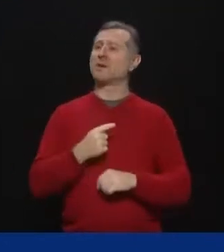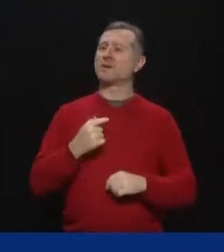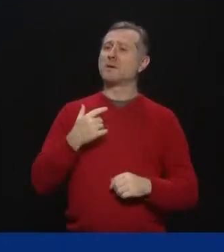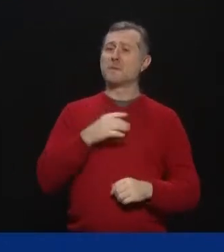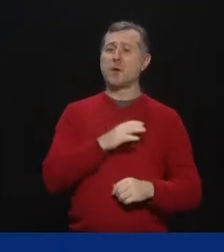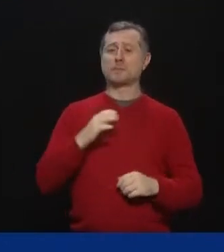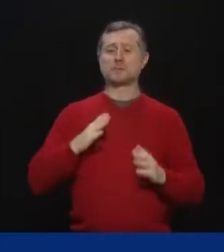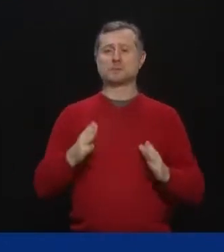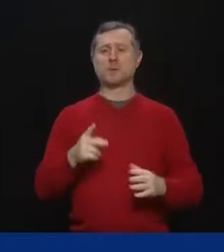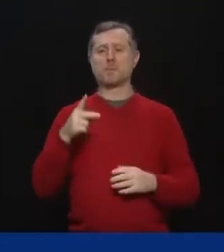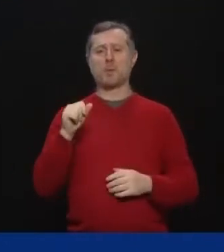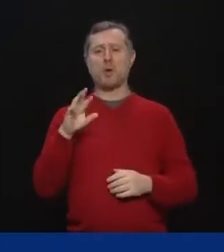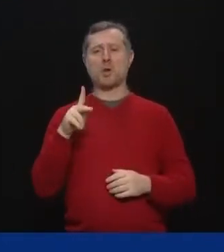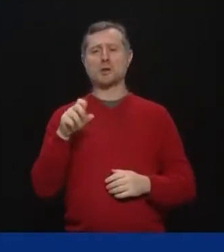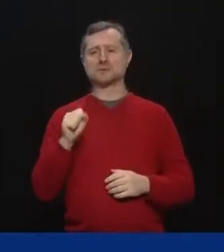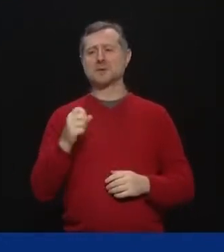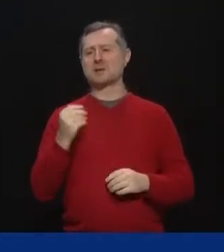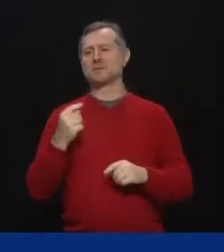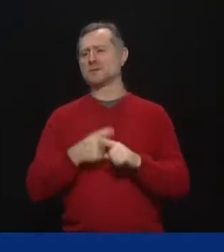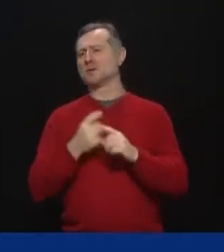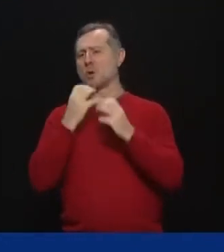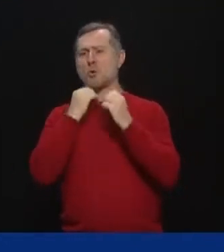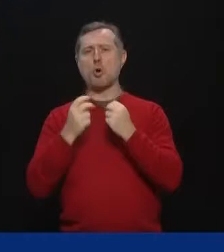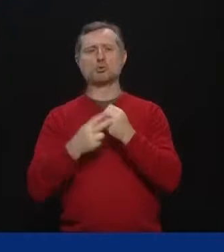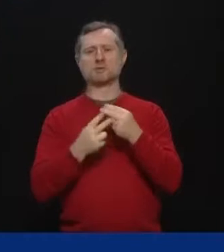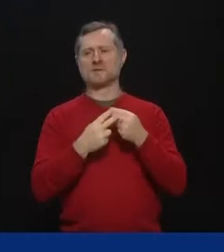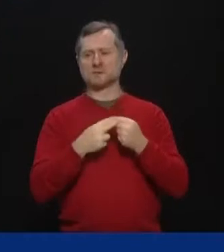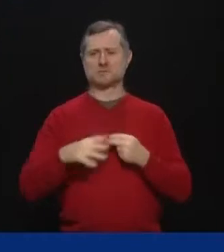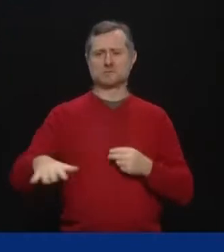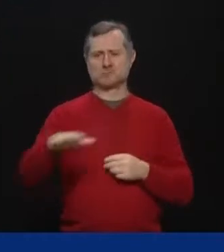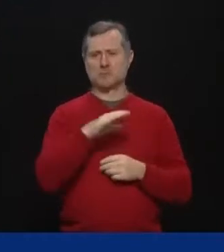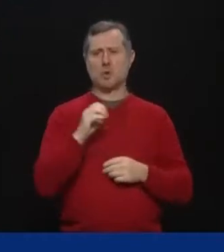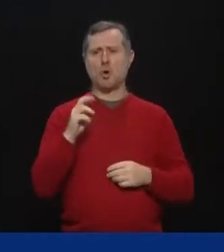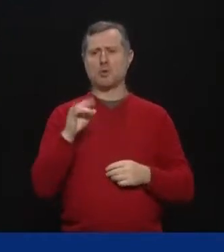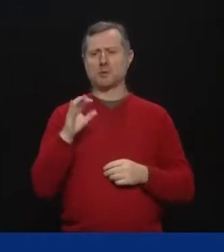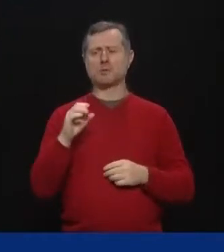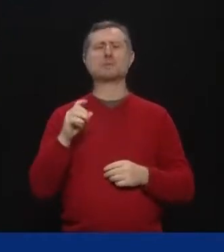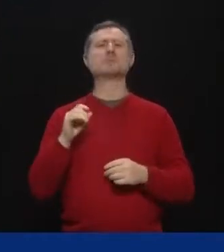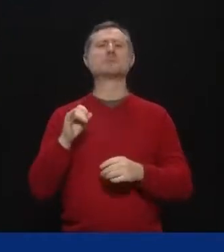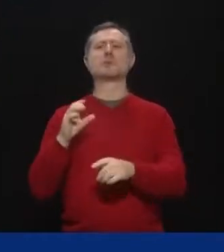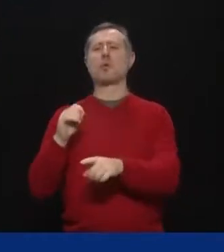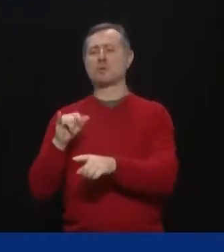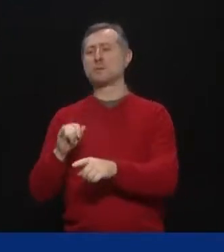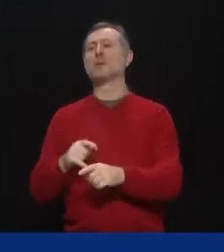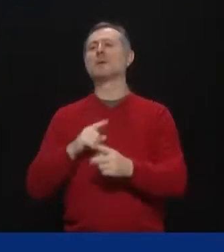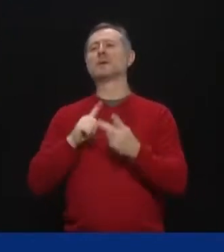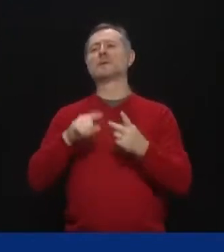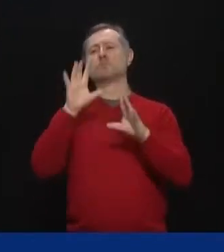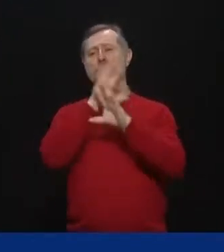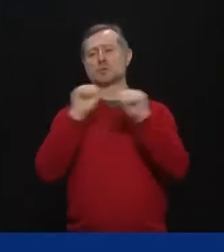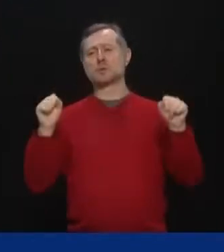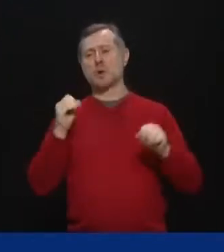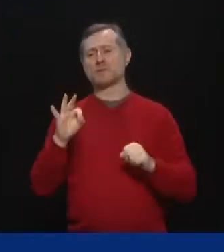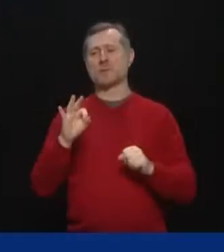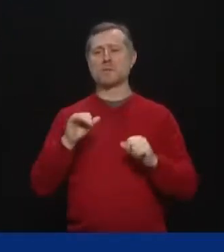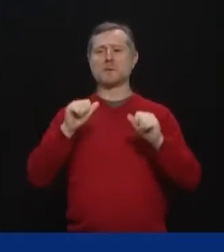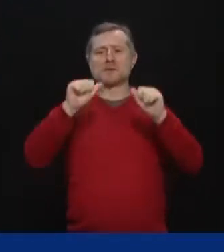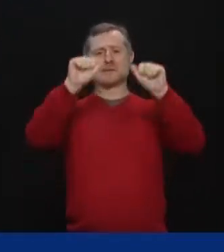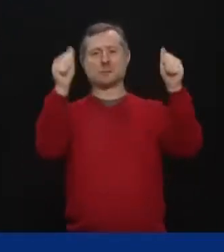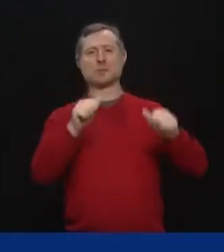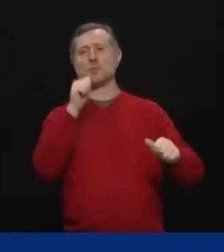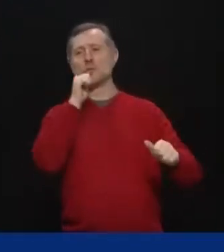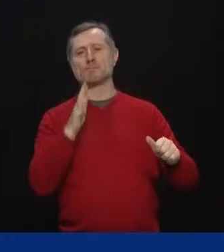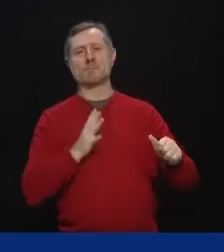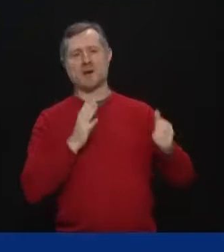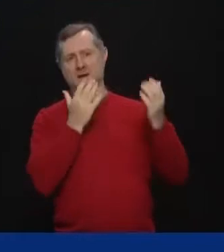Preservation, Eric Kulisade, is here. Eric, see you in the back there. Thank Patrick Elam, the president of the Monumental Women who created this statue. We love it. We love it. Thank you